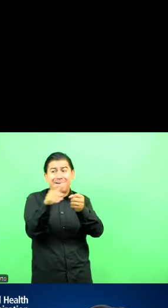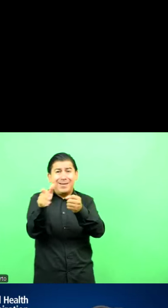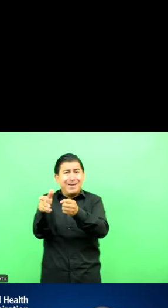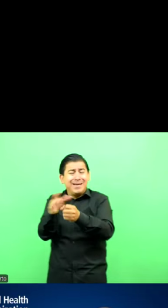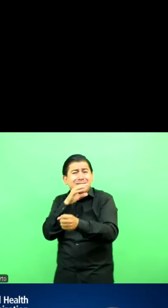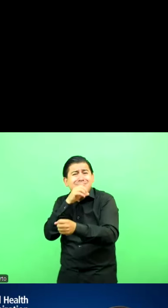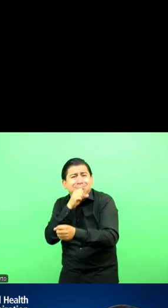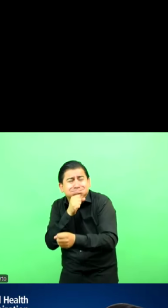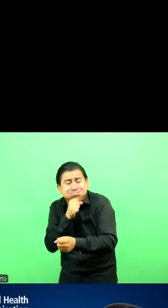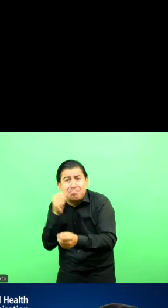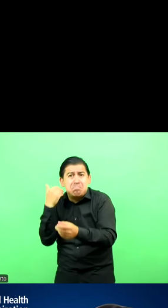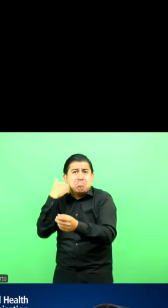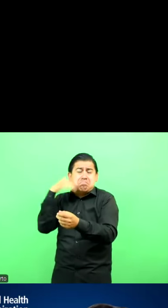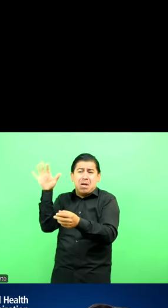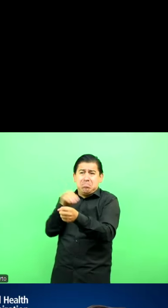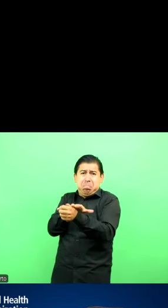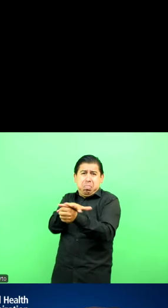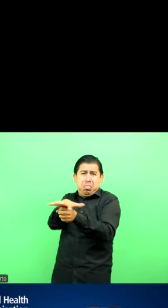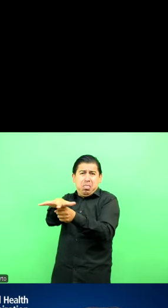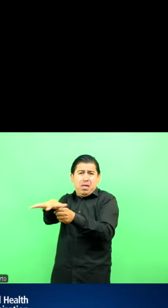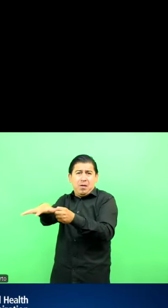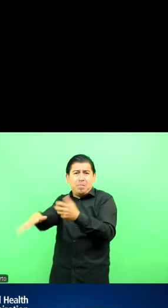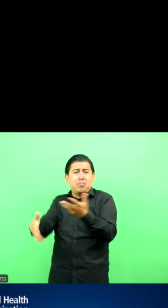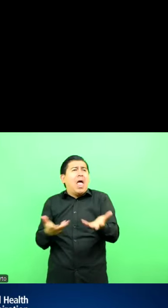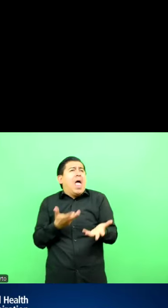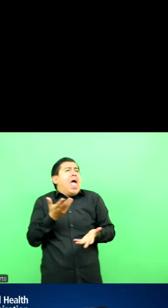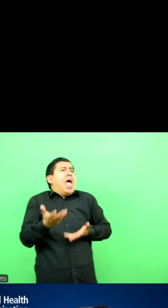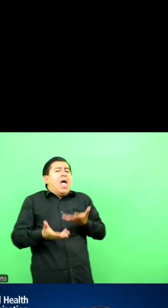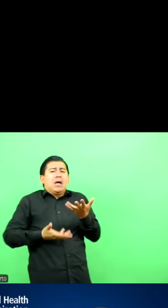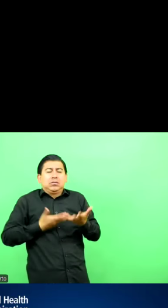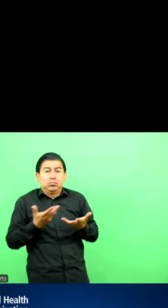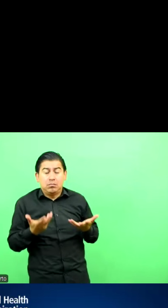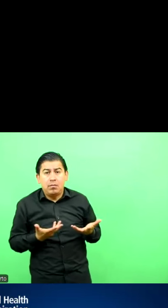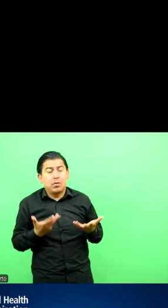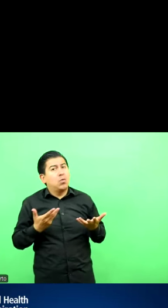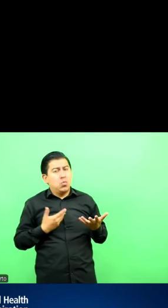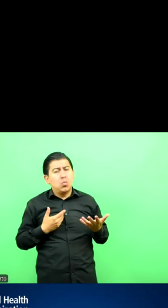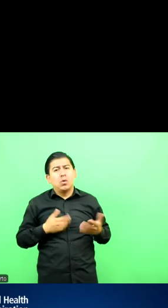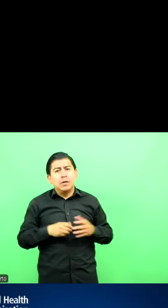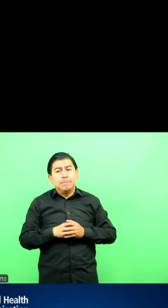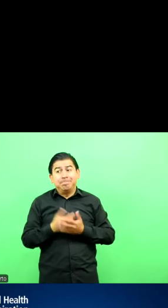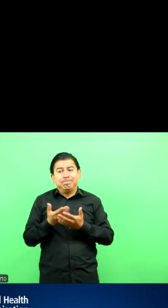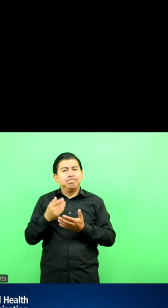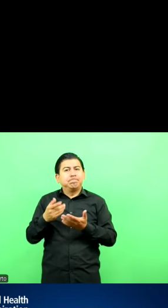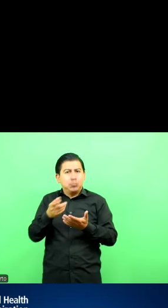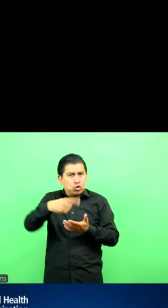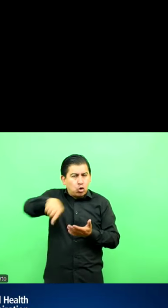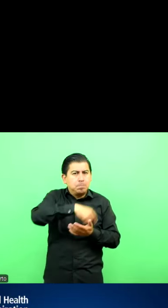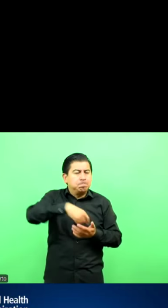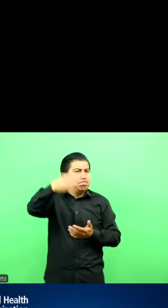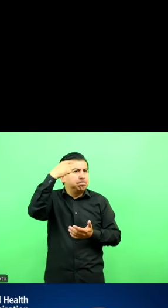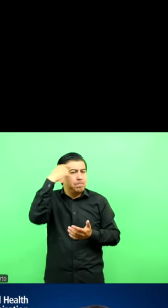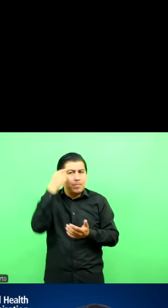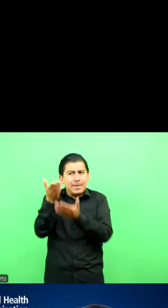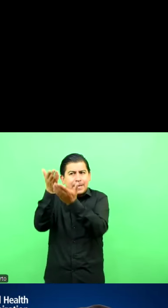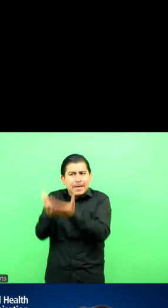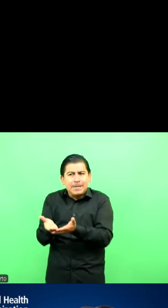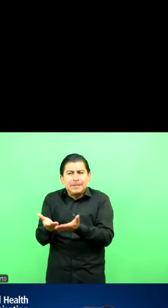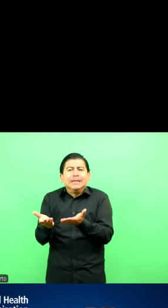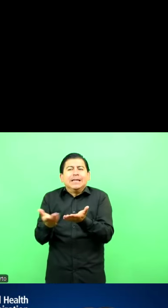think about this elderly population, think about their challenges, think about their situation, and design